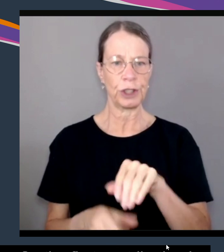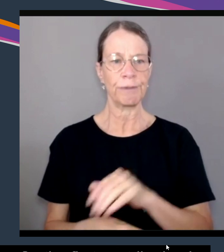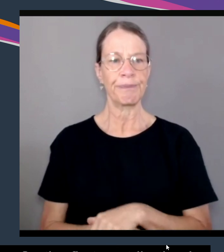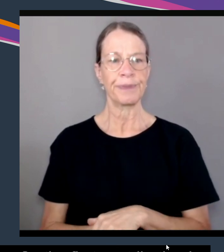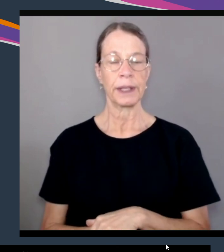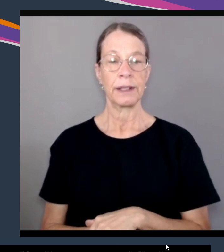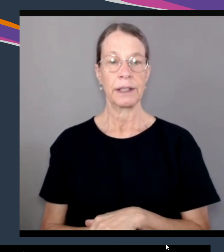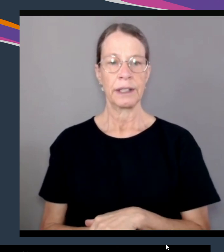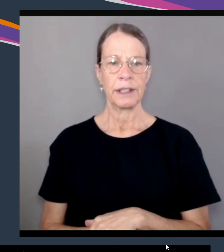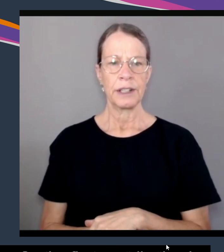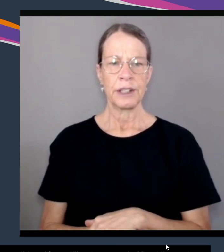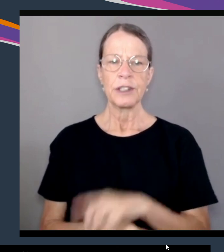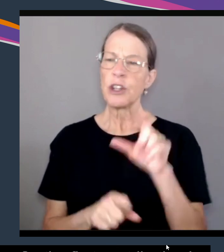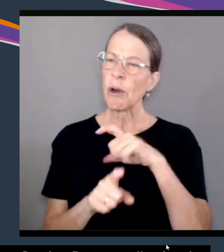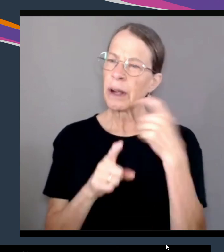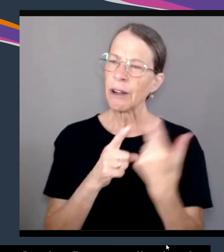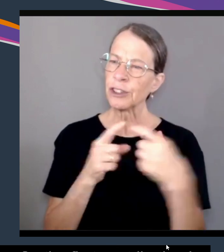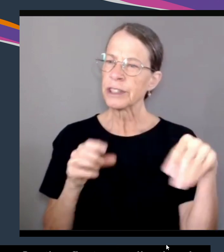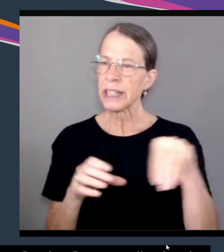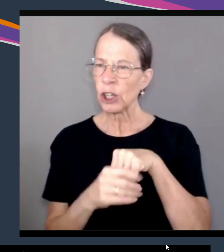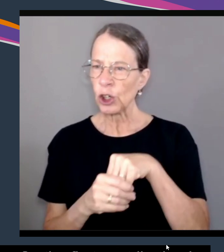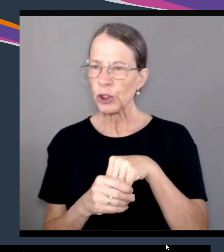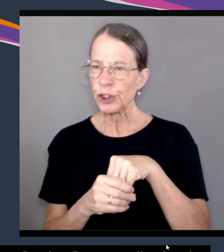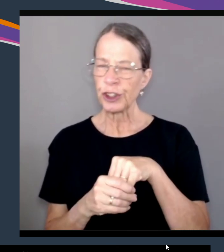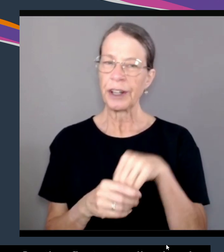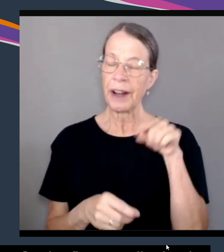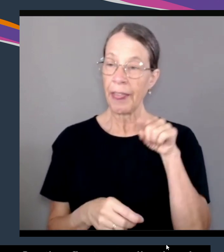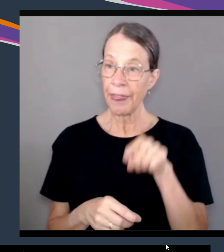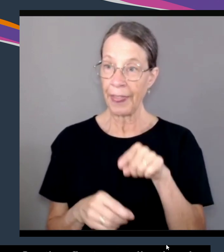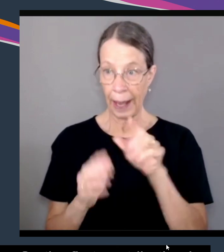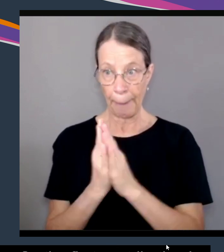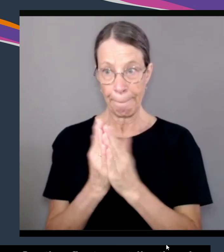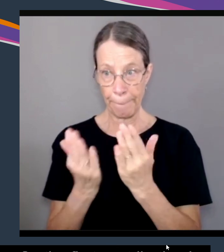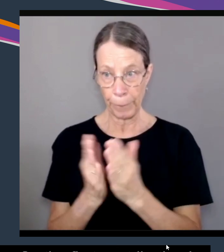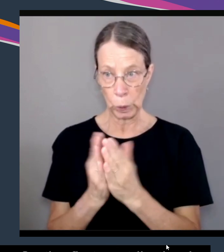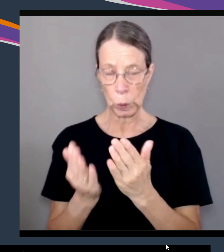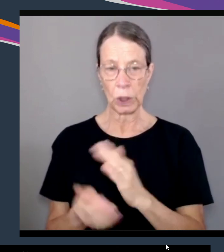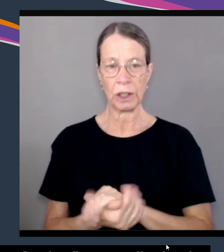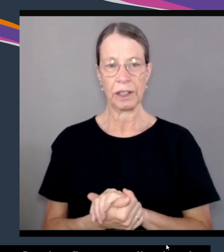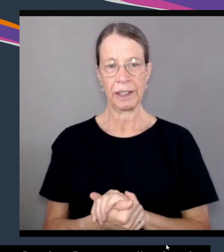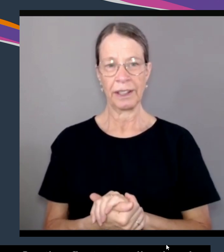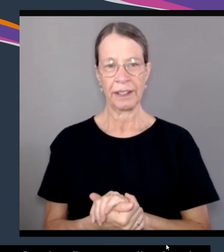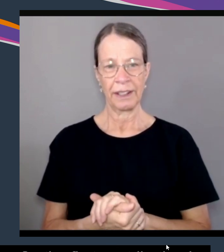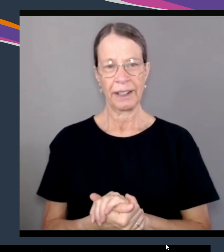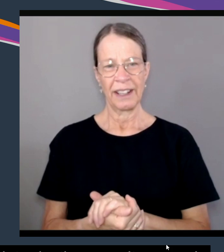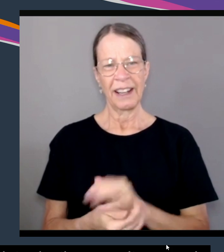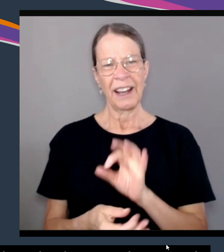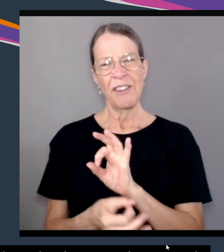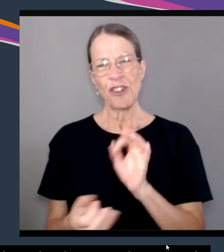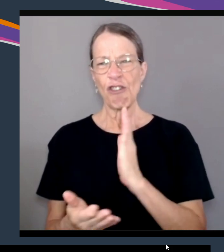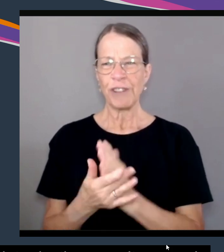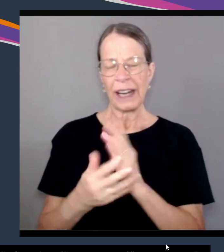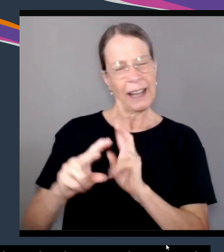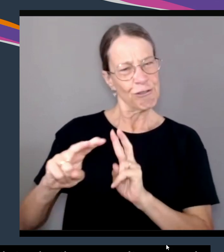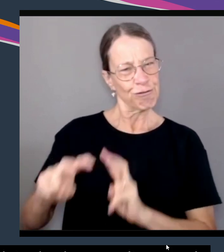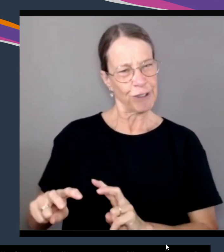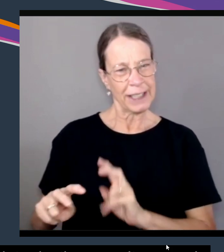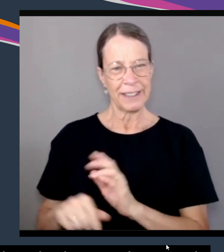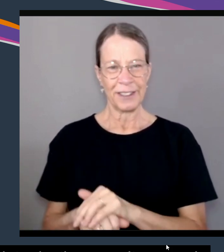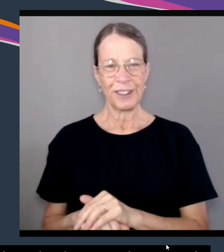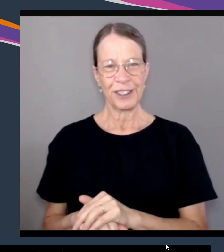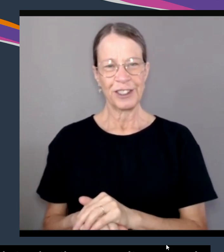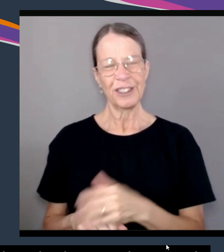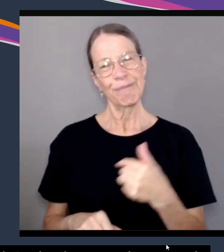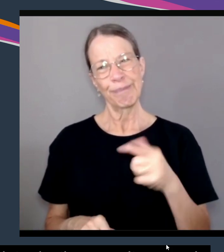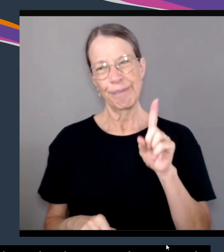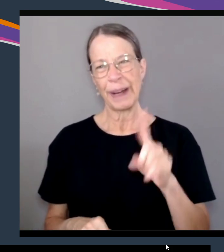cultural inclusion, and it's a book that we wrote. I see this as not a piece of research as much, though I have to talk about